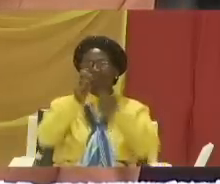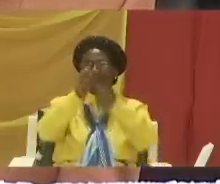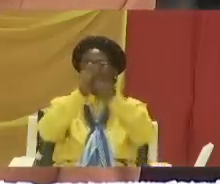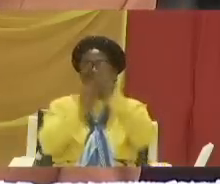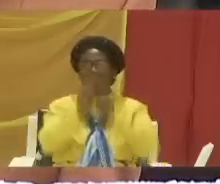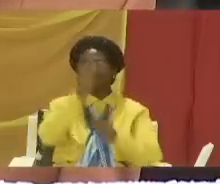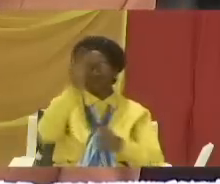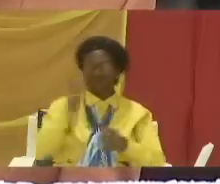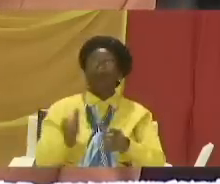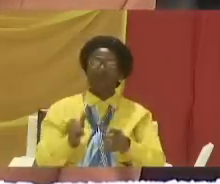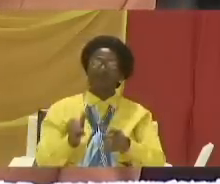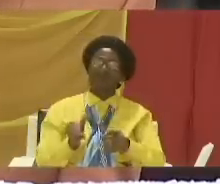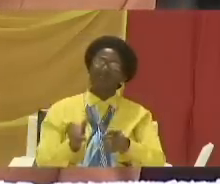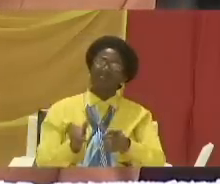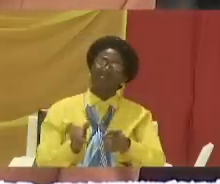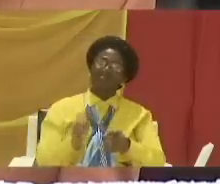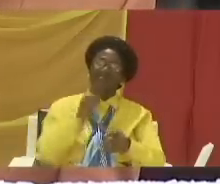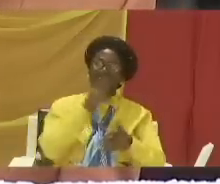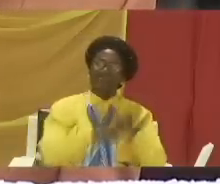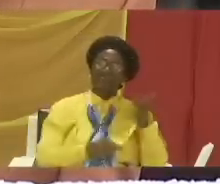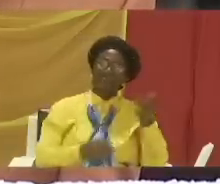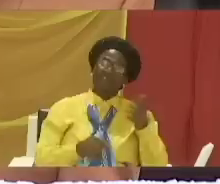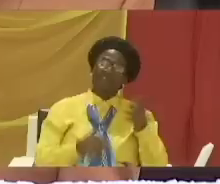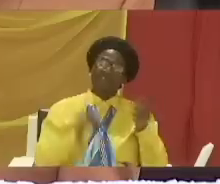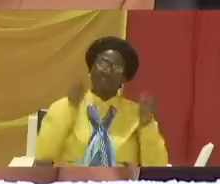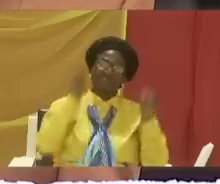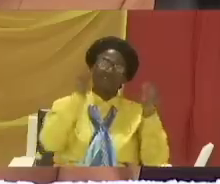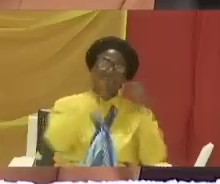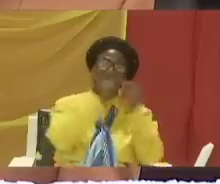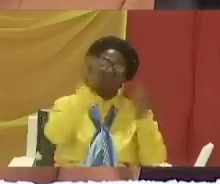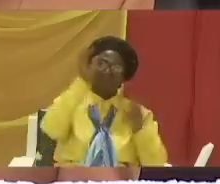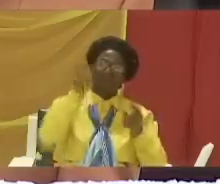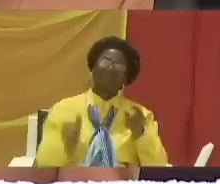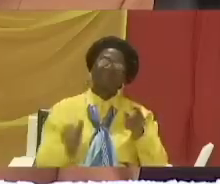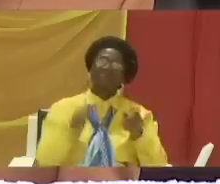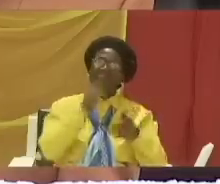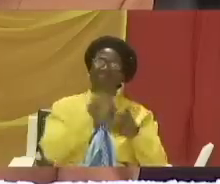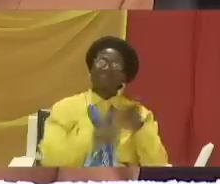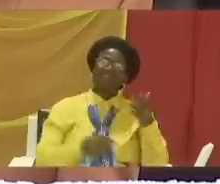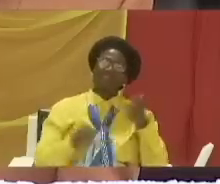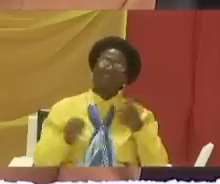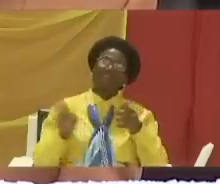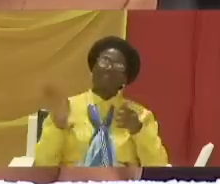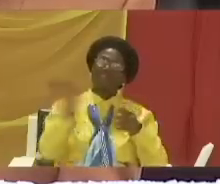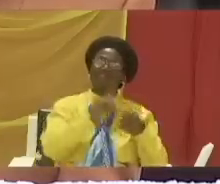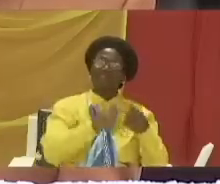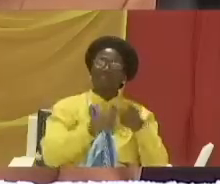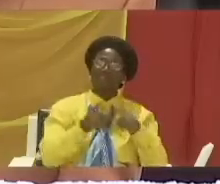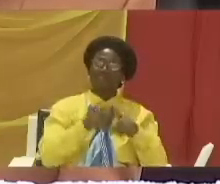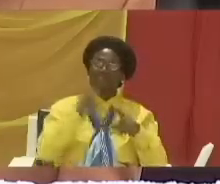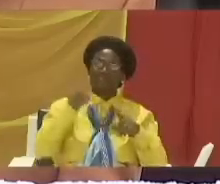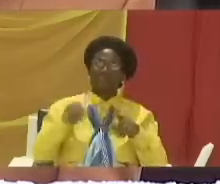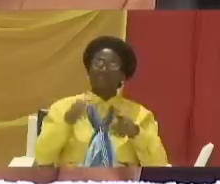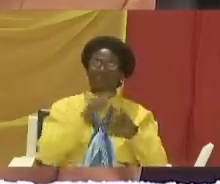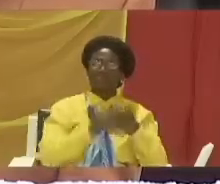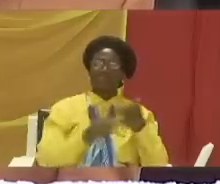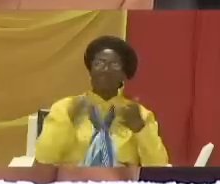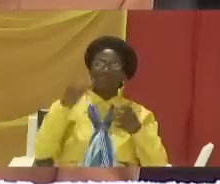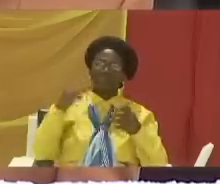Some of us will want the covenant for healing to be activated.